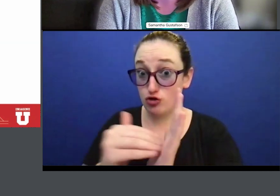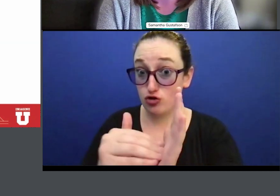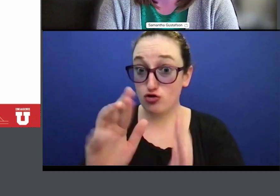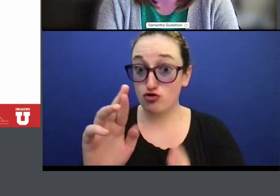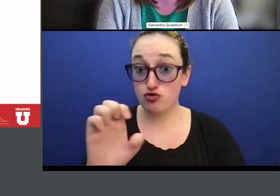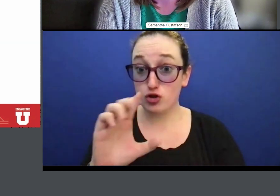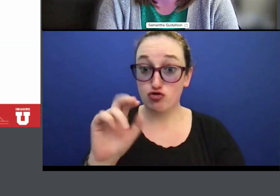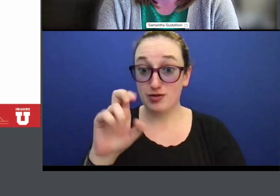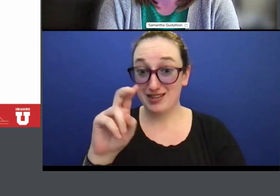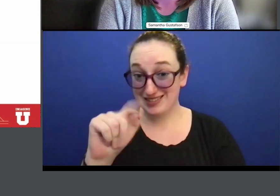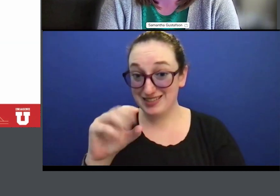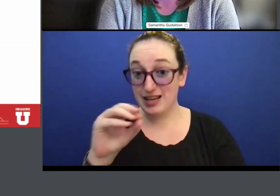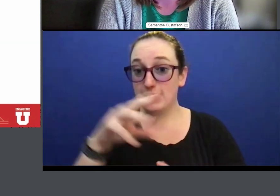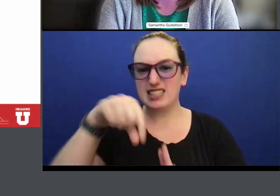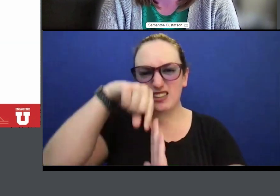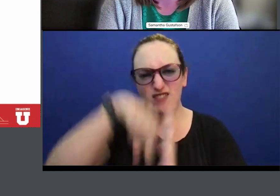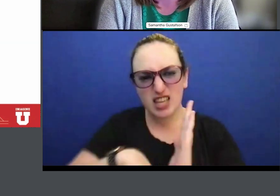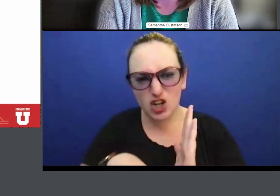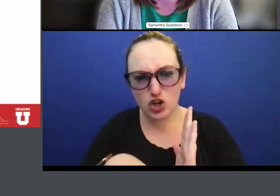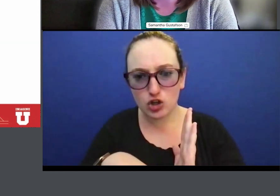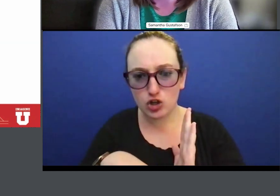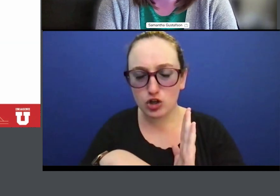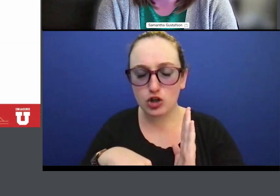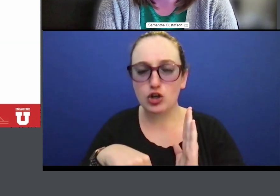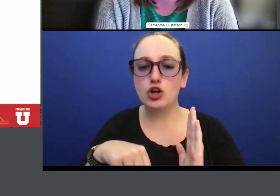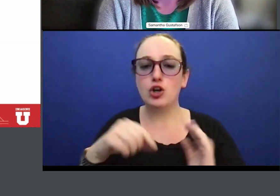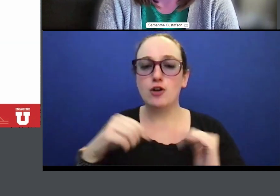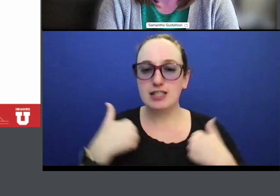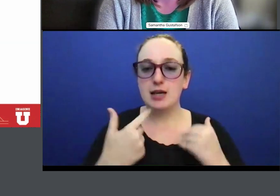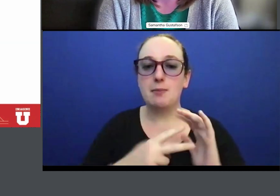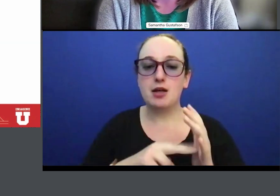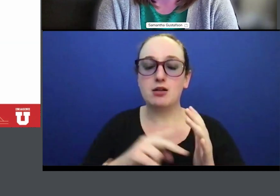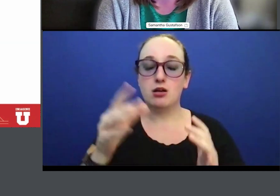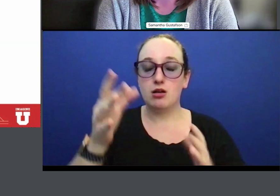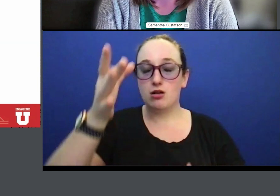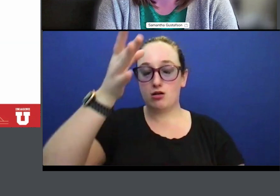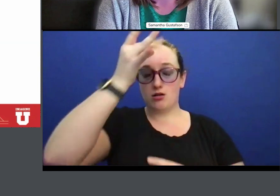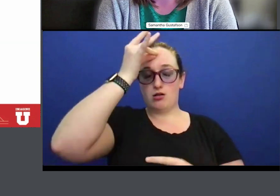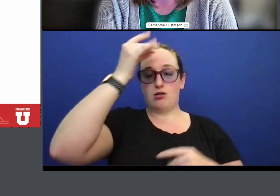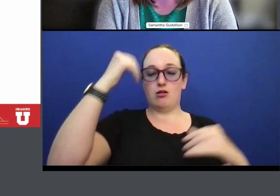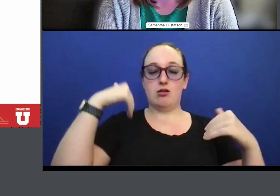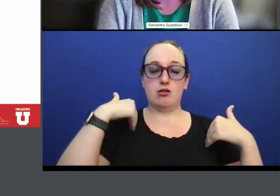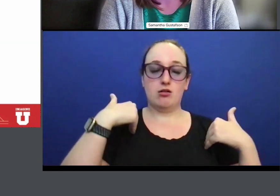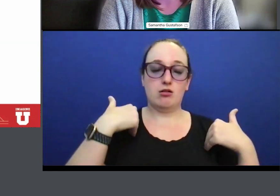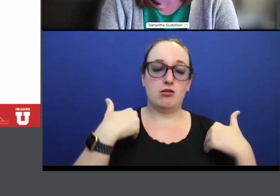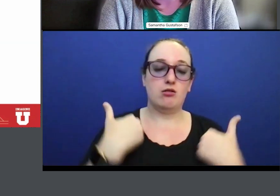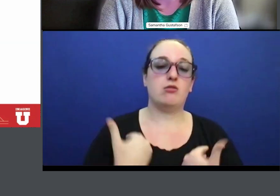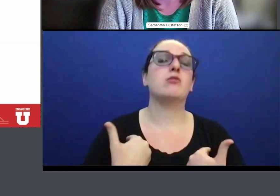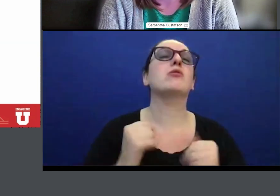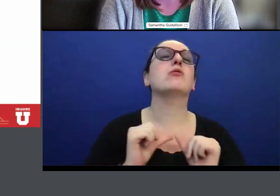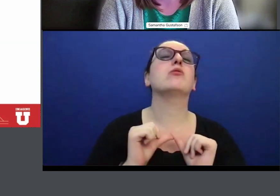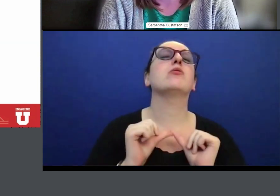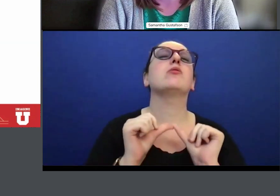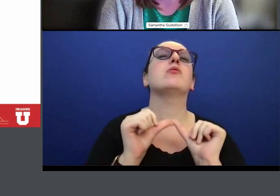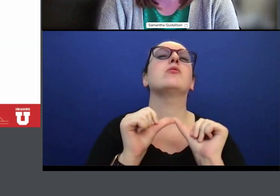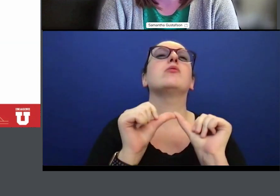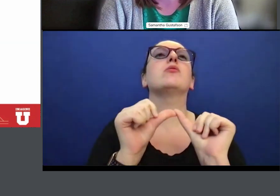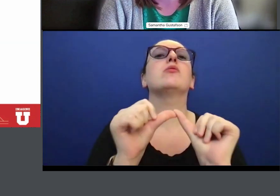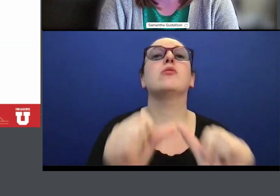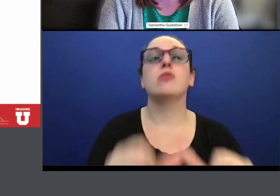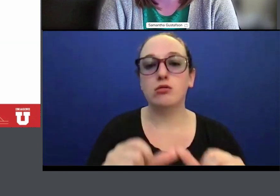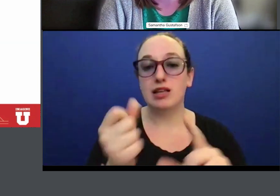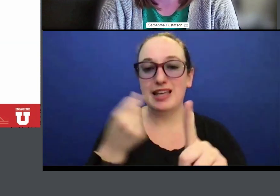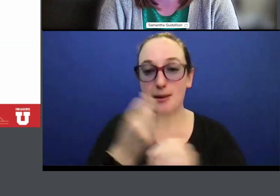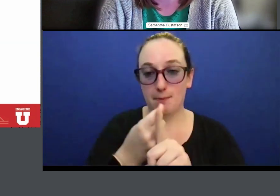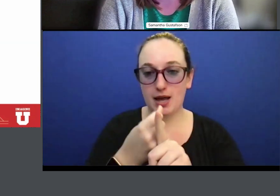recurrent and severe fatigue is something that sticks with someone for a long period of time, and it's very consequential to